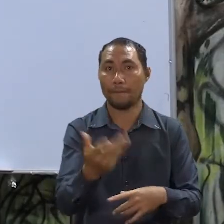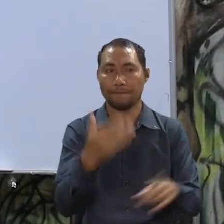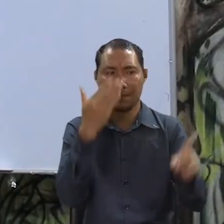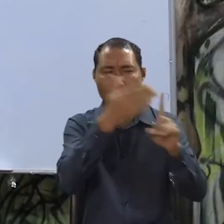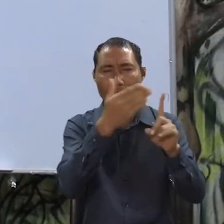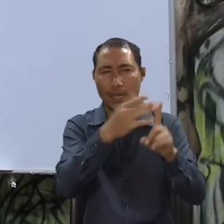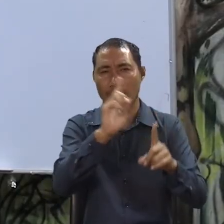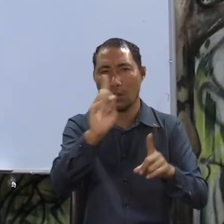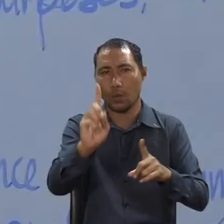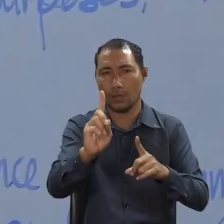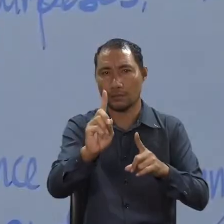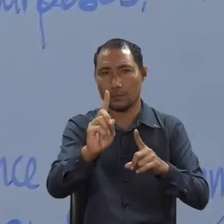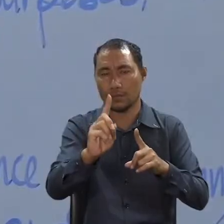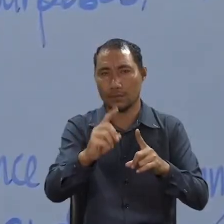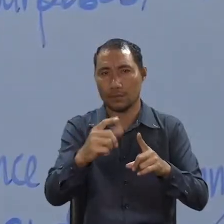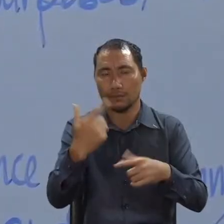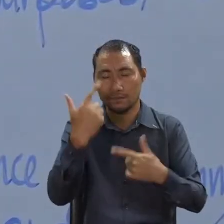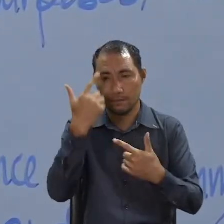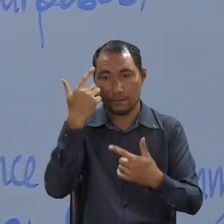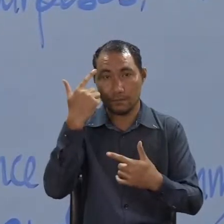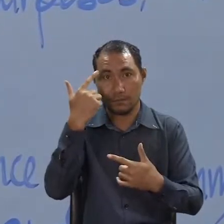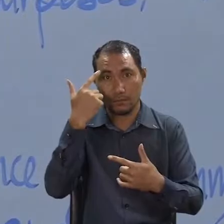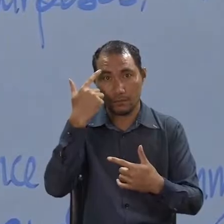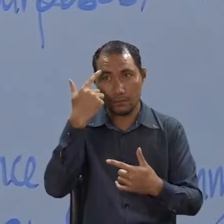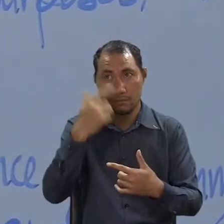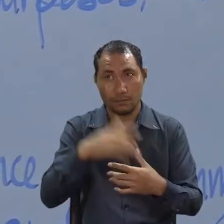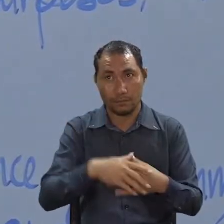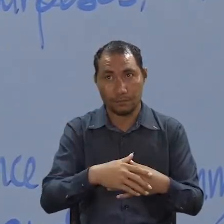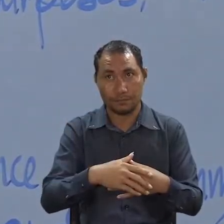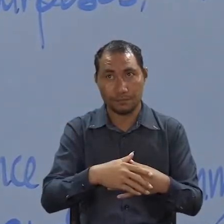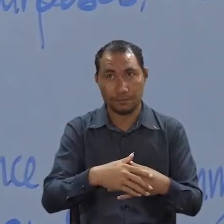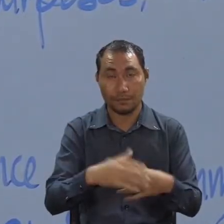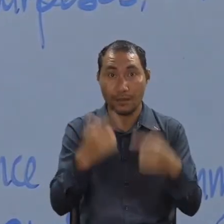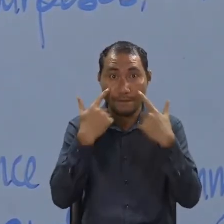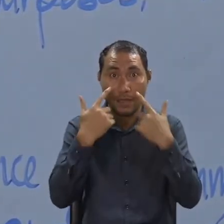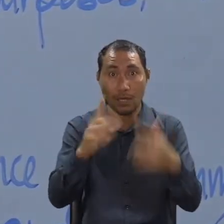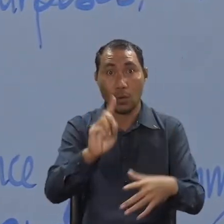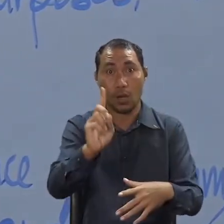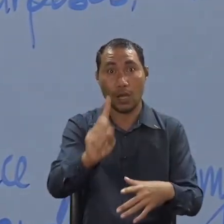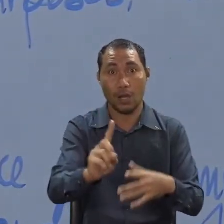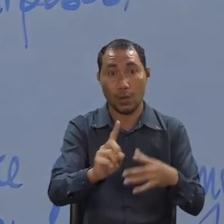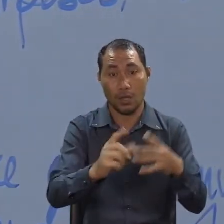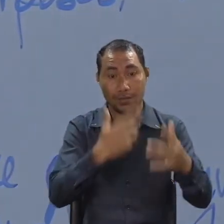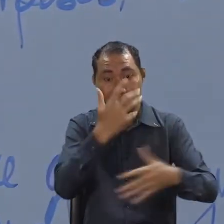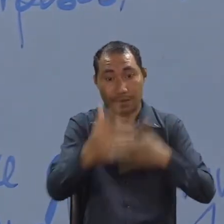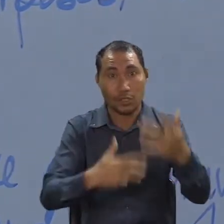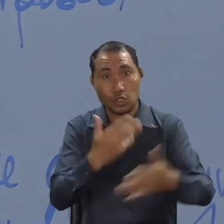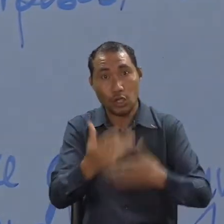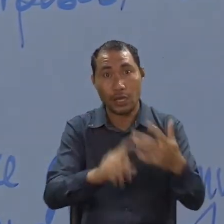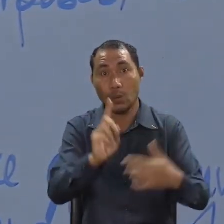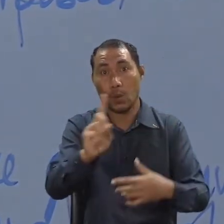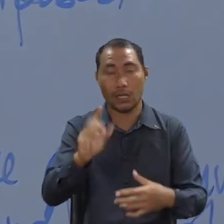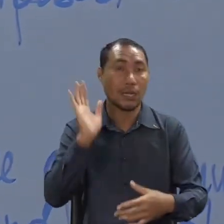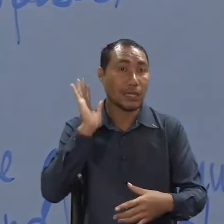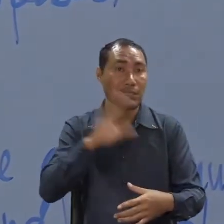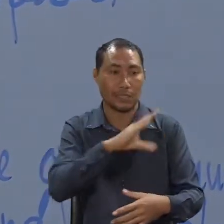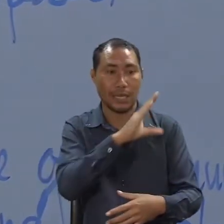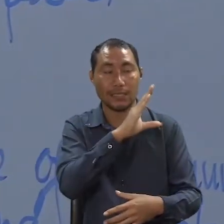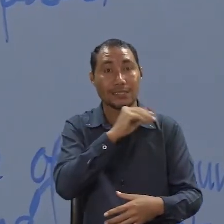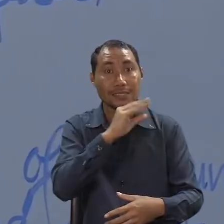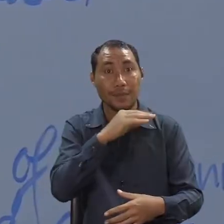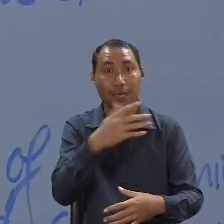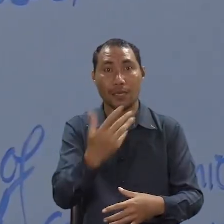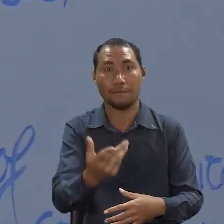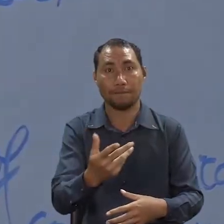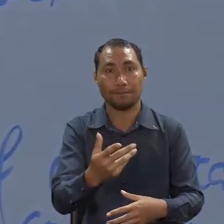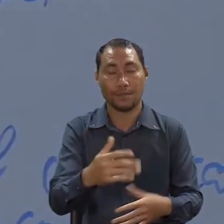to demonstrate proficiency in speaking and listening for social purposes. So if you